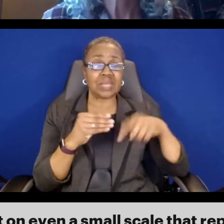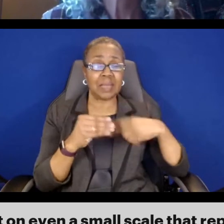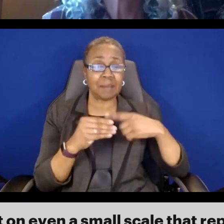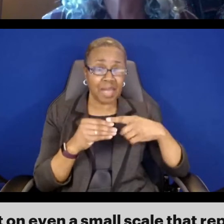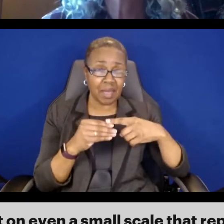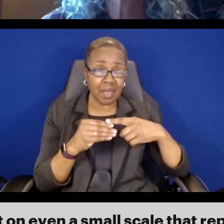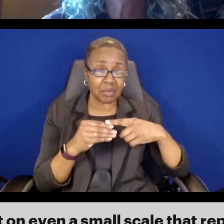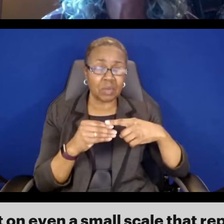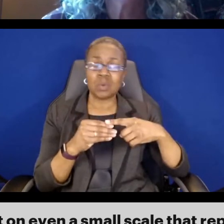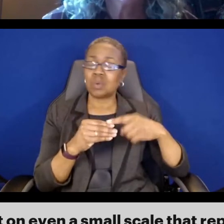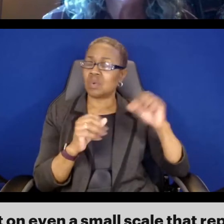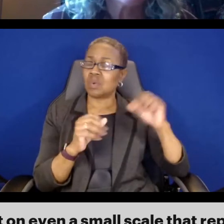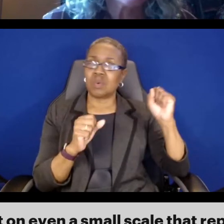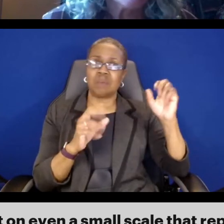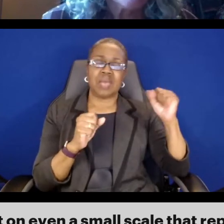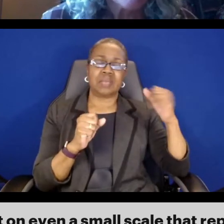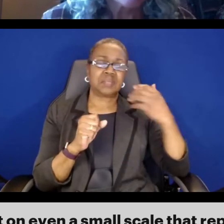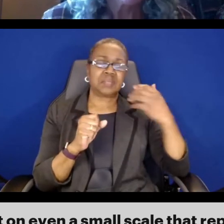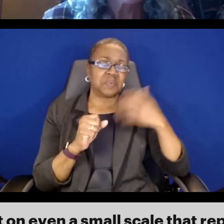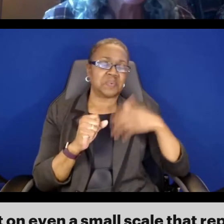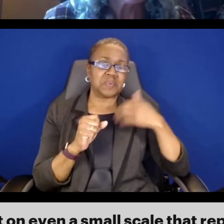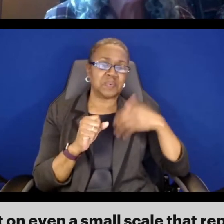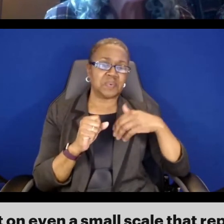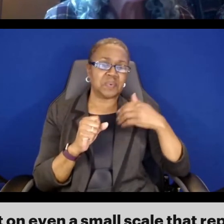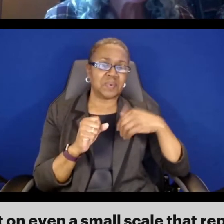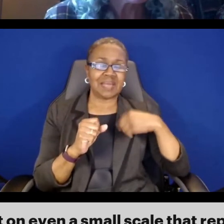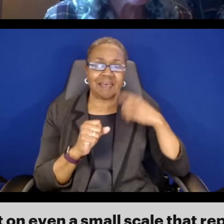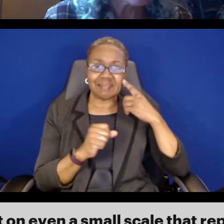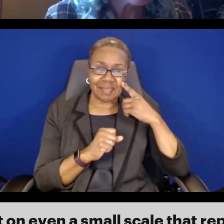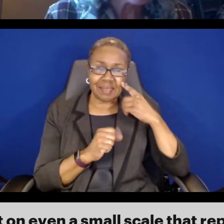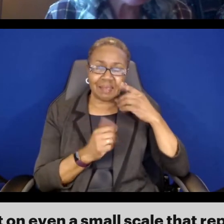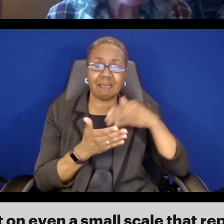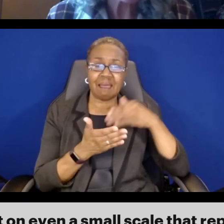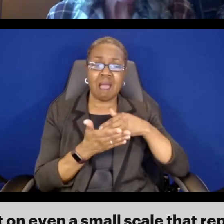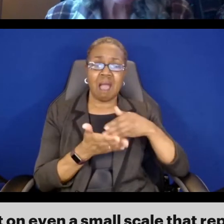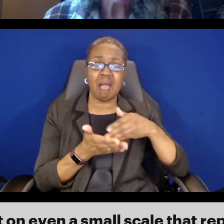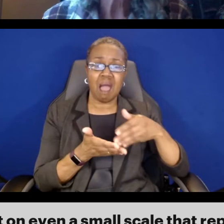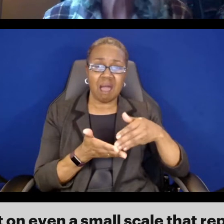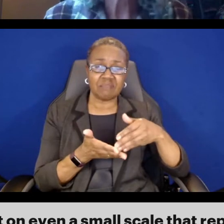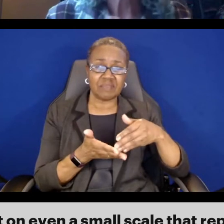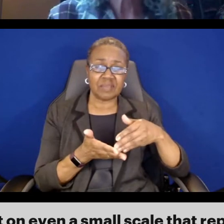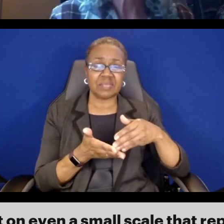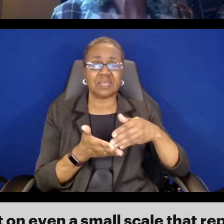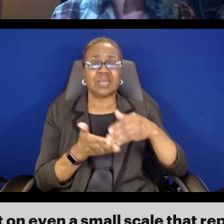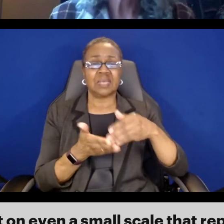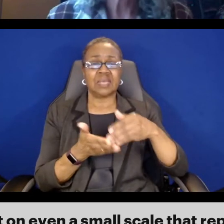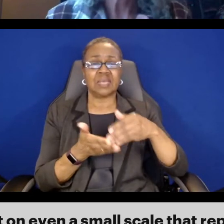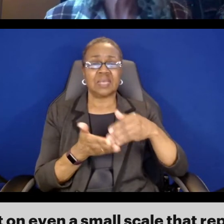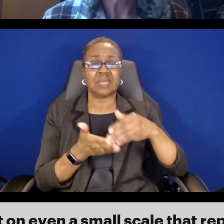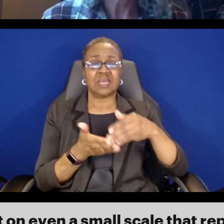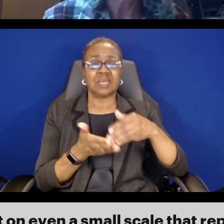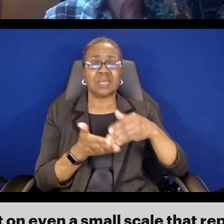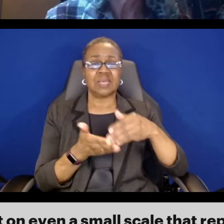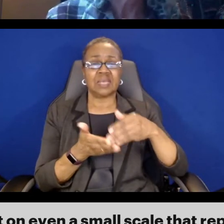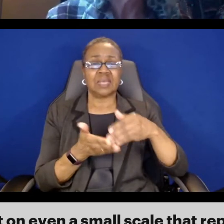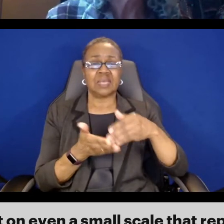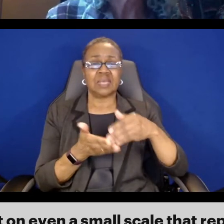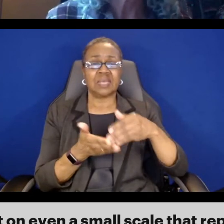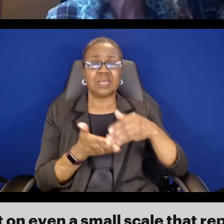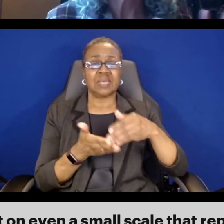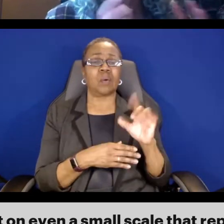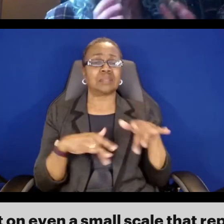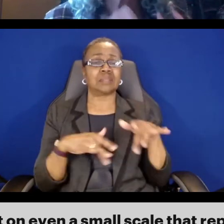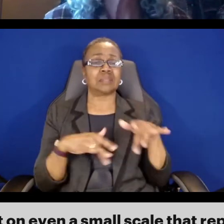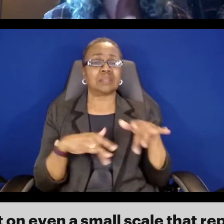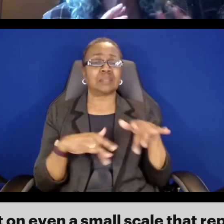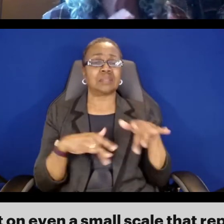amazing, to me. And I think oftentimes these things like wild spaces, like Oren is talking about, and community